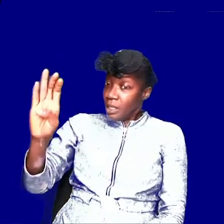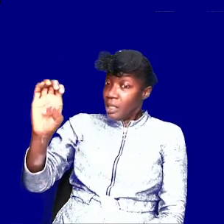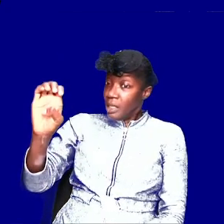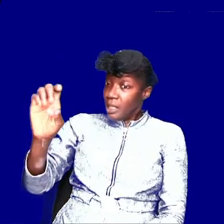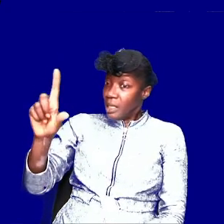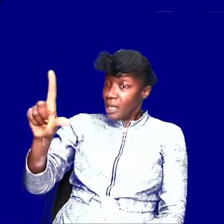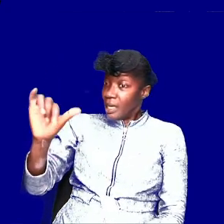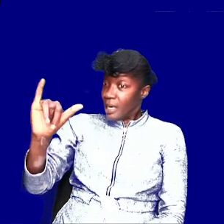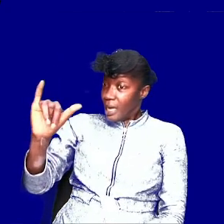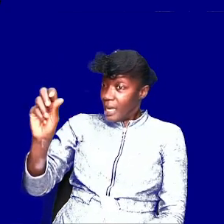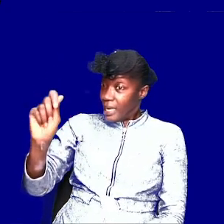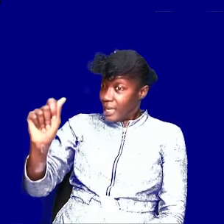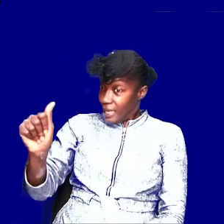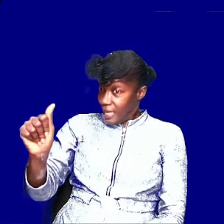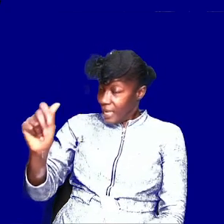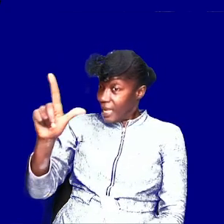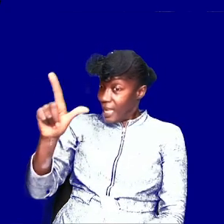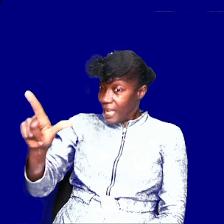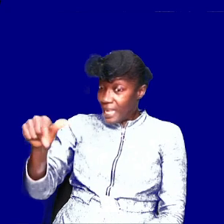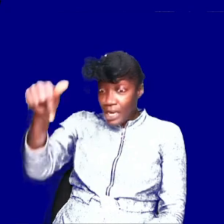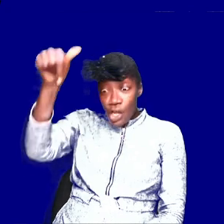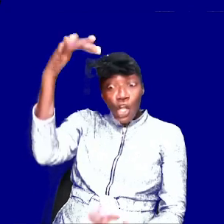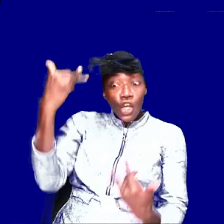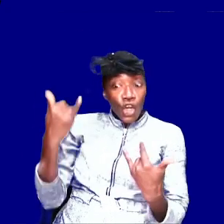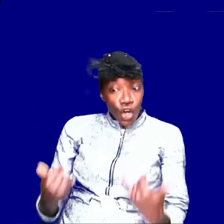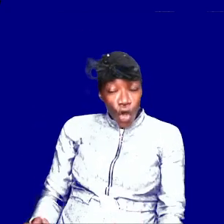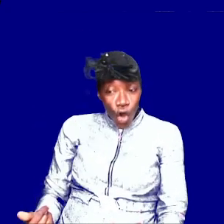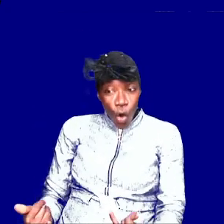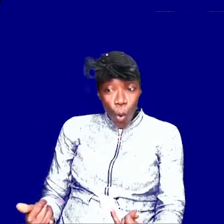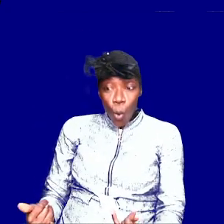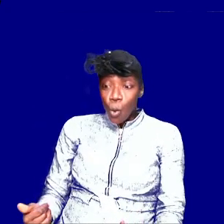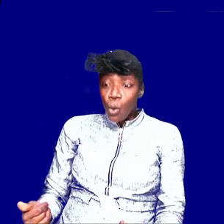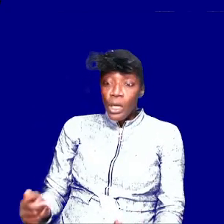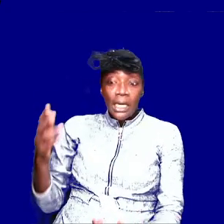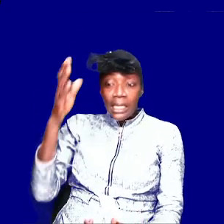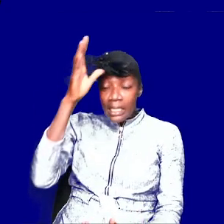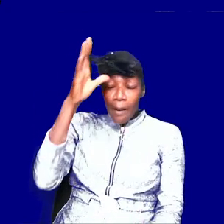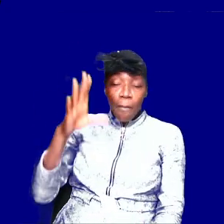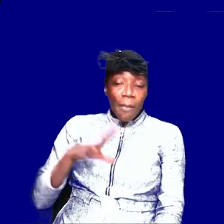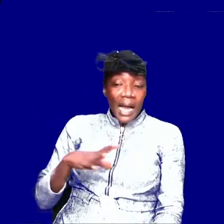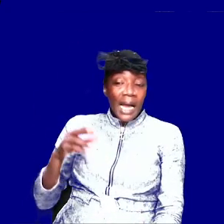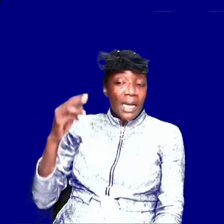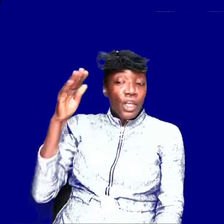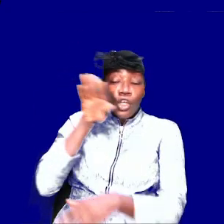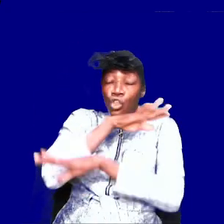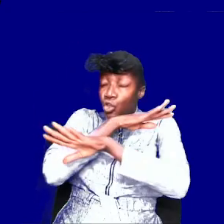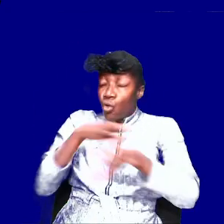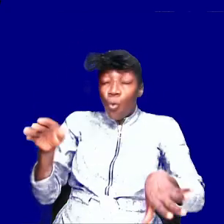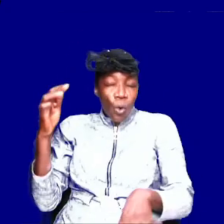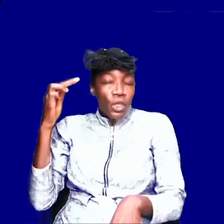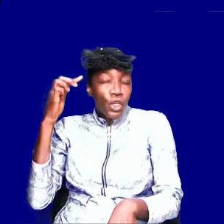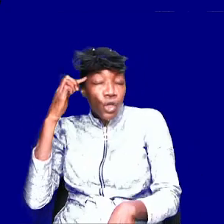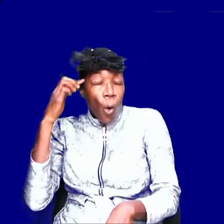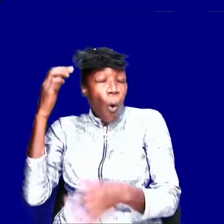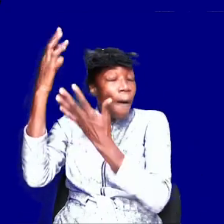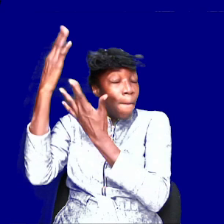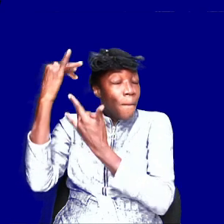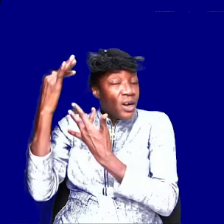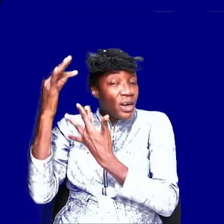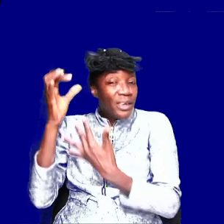But at this point, the man knew nothing near mercy. This was how far the man had gone. This